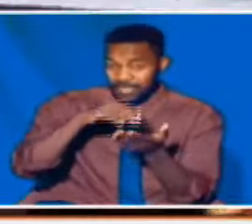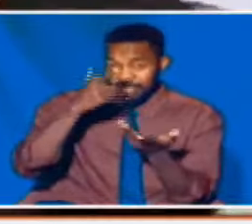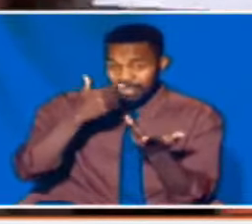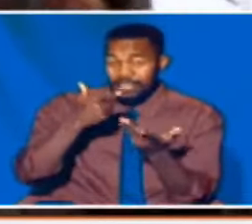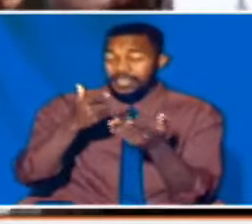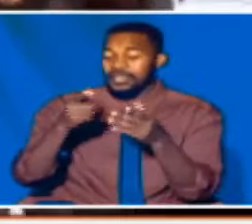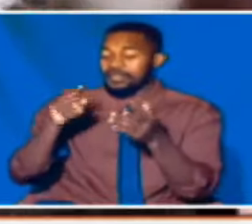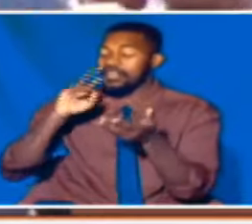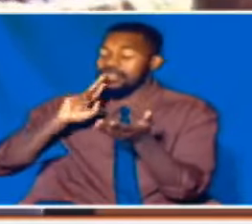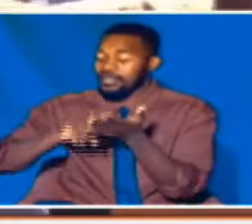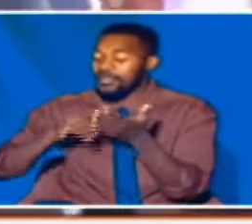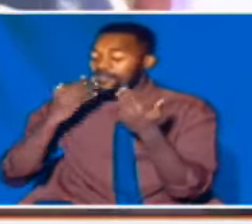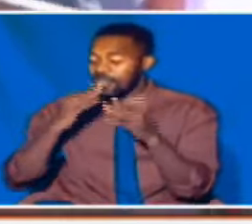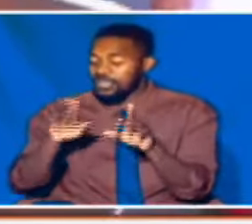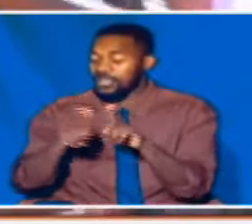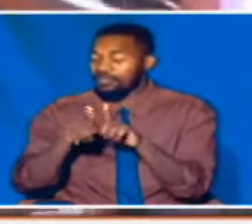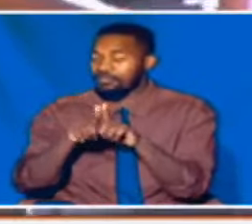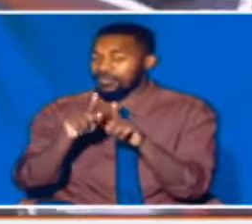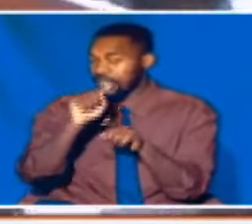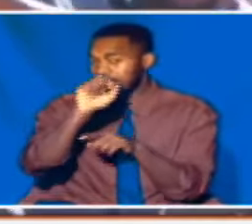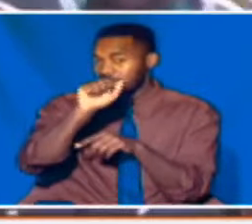licensed teachers.